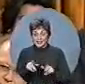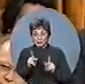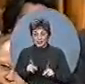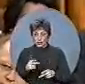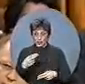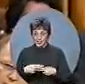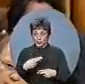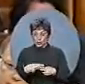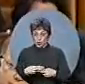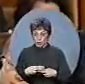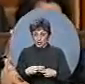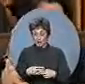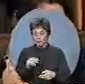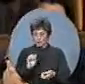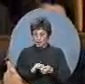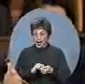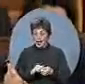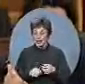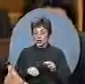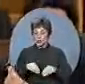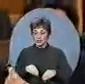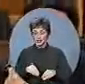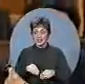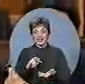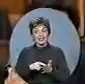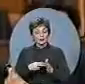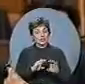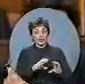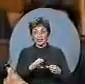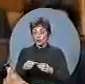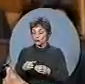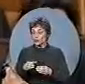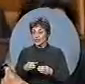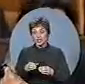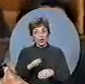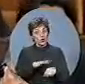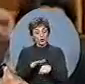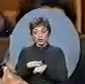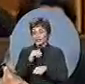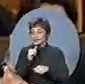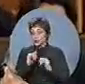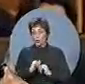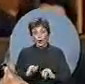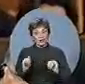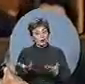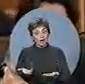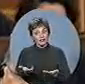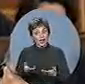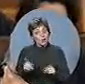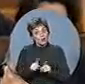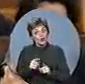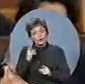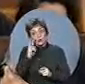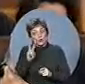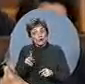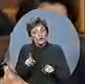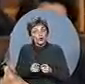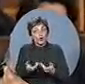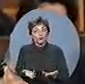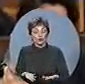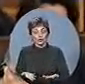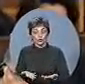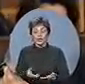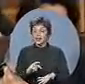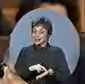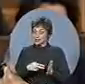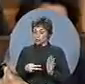members is appointed by the Minister means that the advisory councils are no longer as independent or perceived